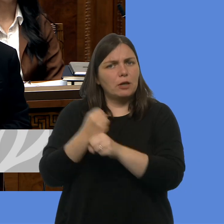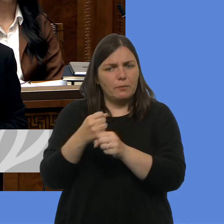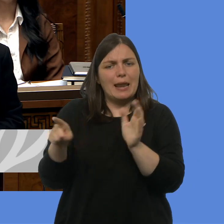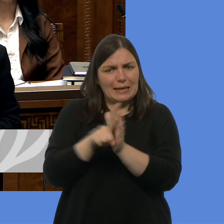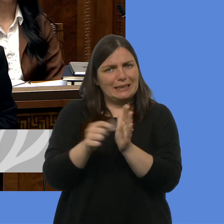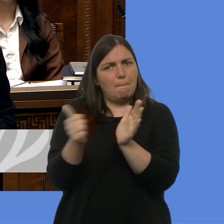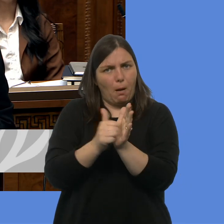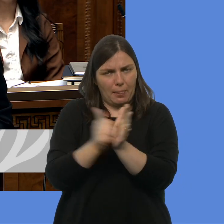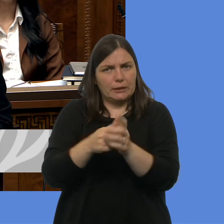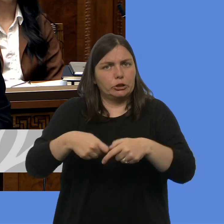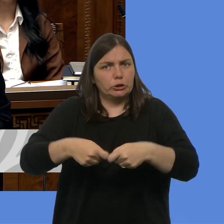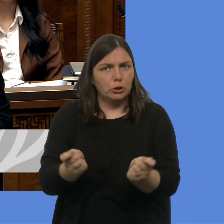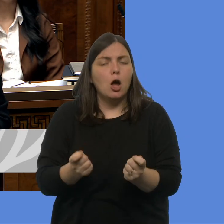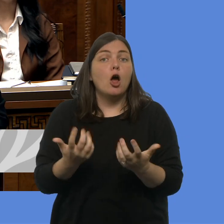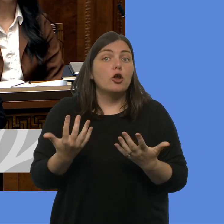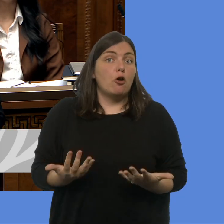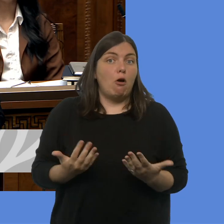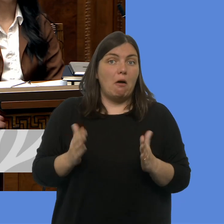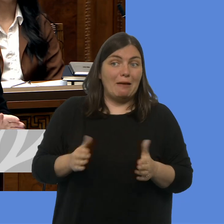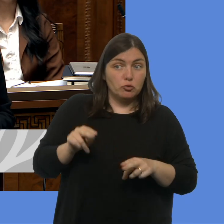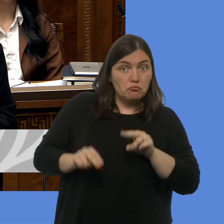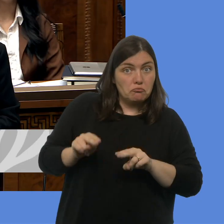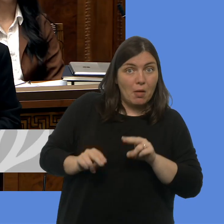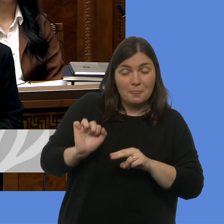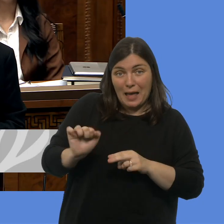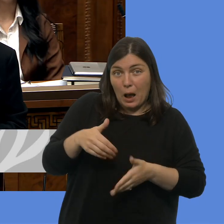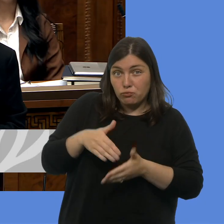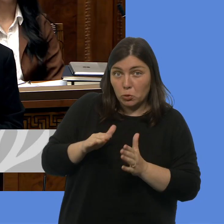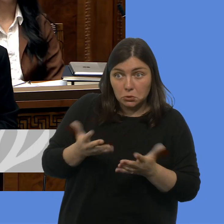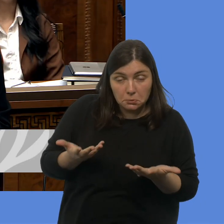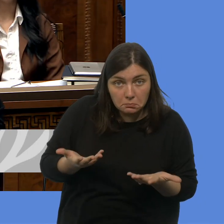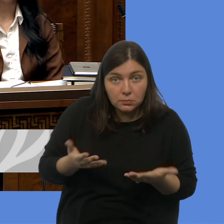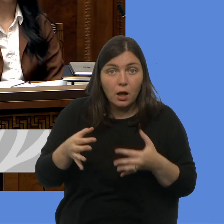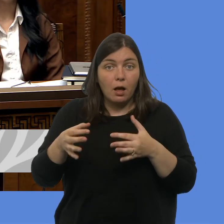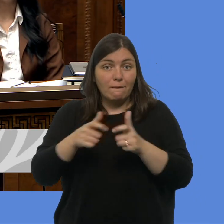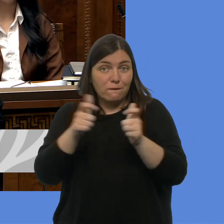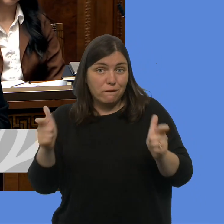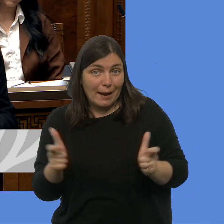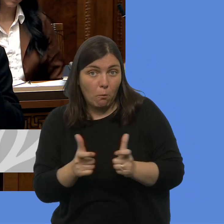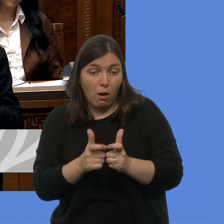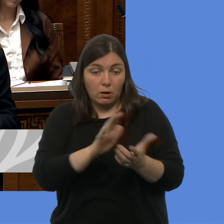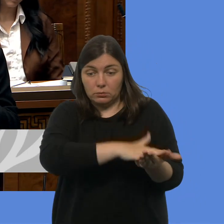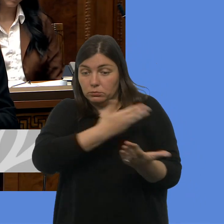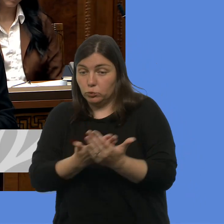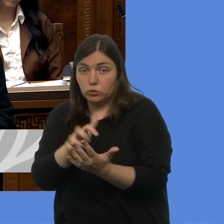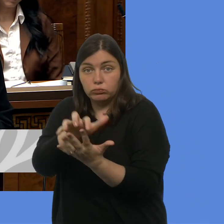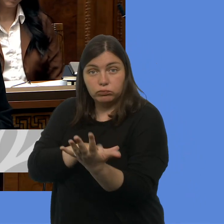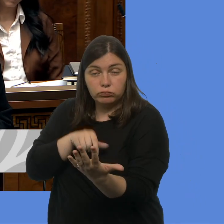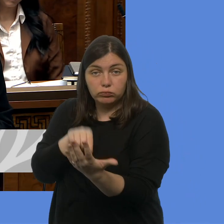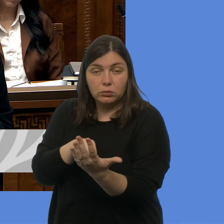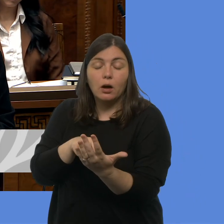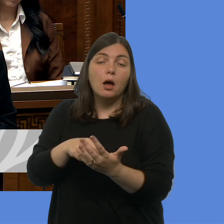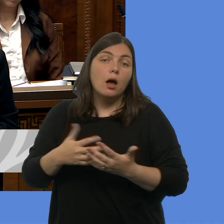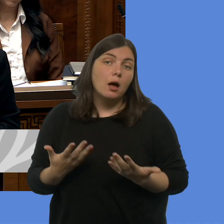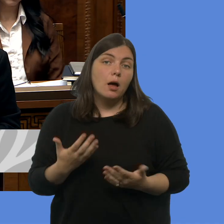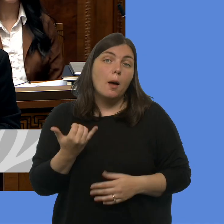test the credibility of their approach in terms of the framework and then how that's translated into text. Now, perhaps the Deputy